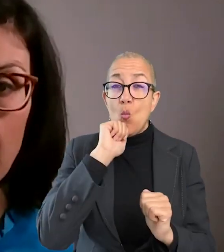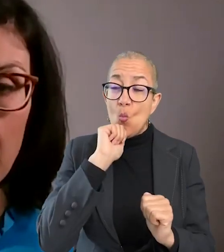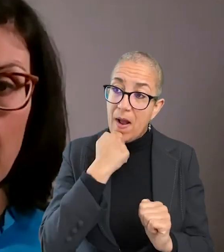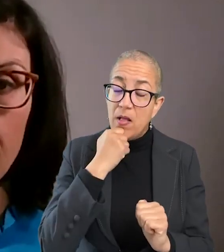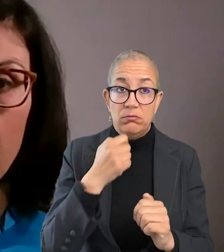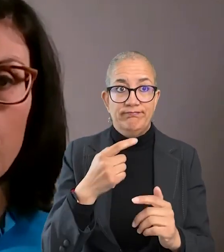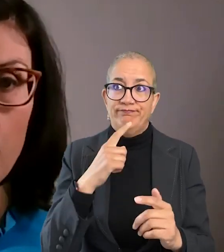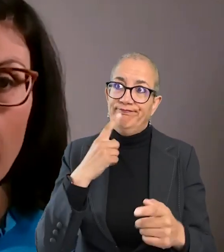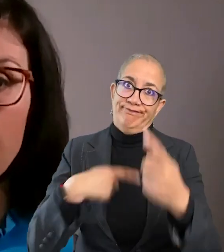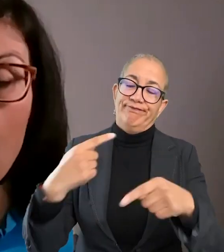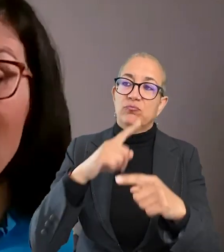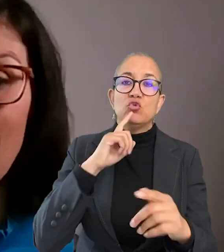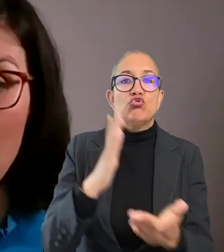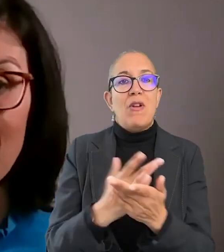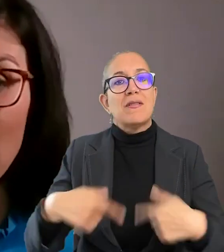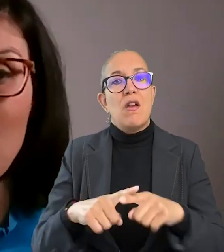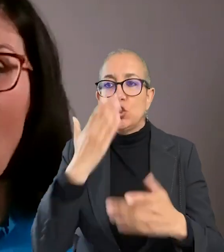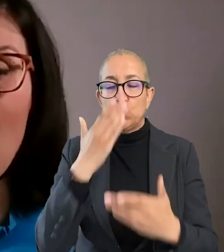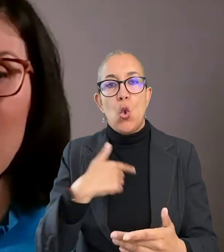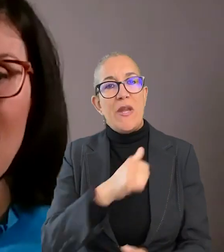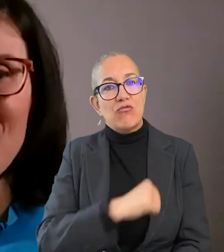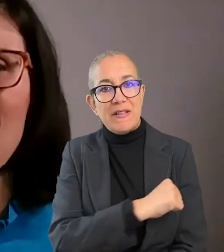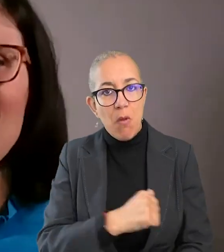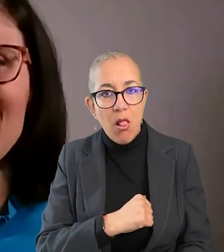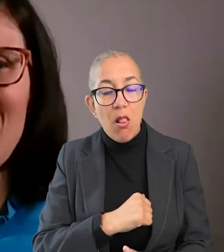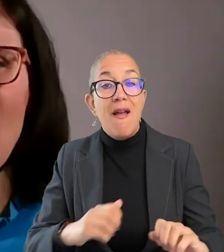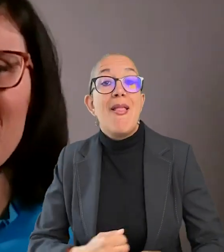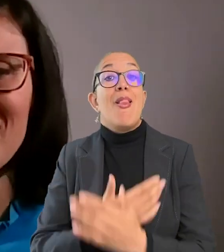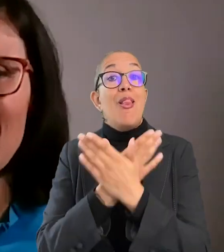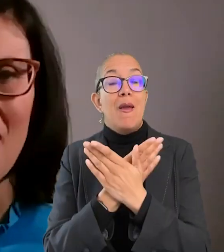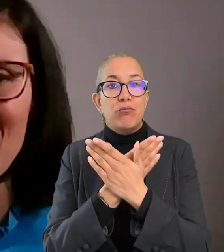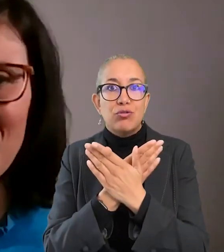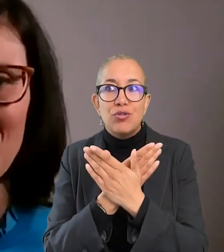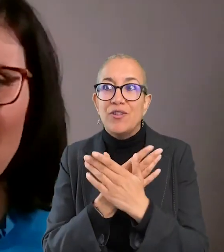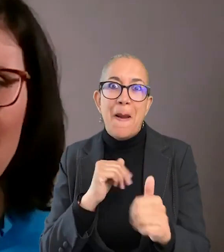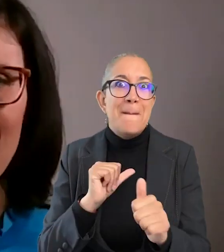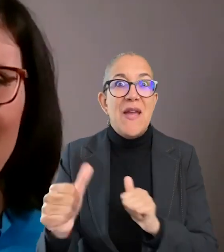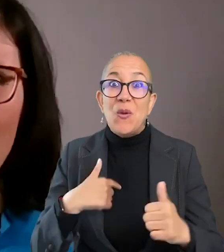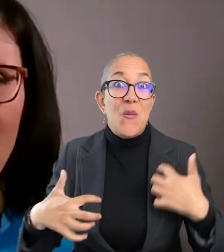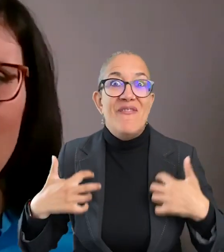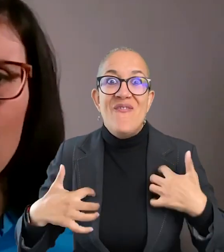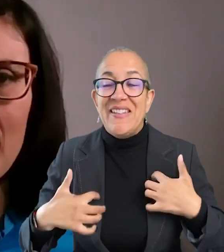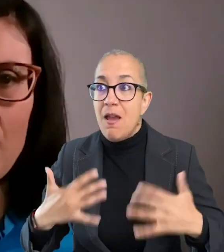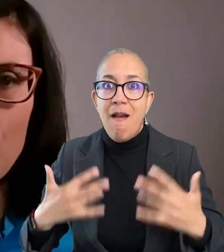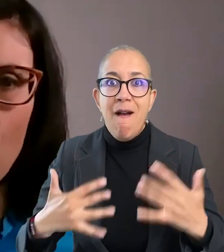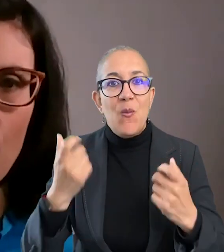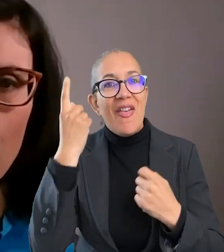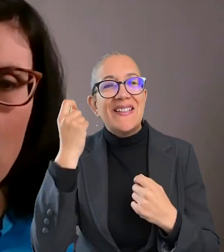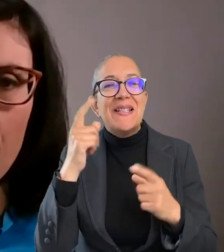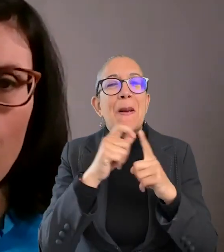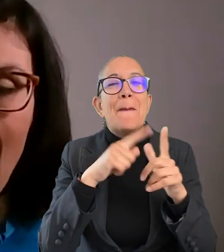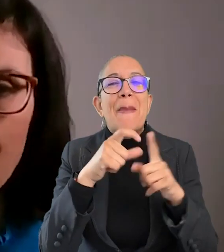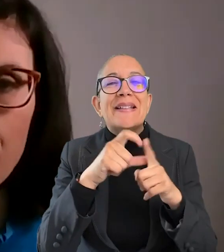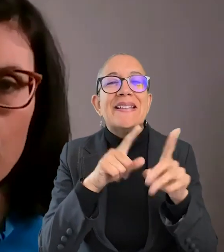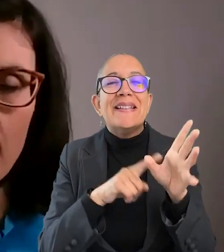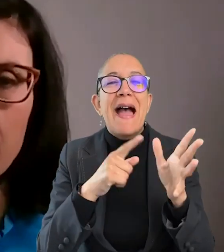credible. The Liberal Democrats are at our best when we are fizzing with ideas. Paddy used to describe it in that way. And we need to show